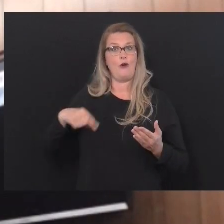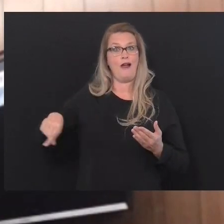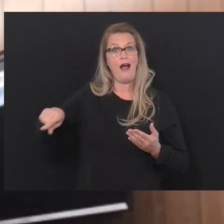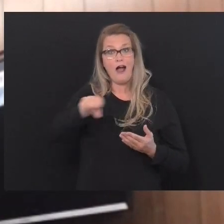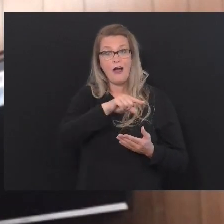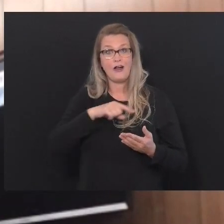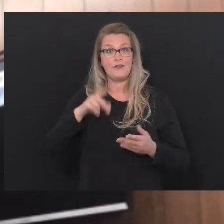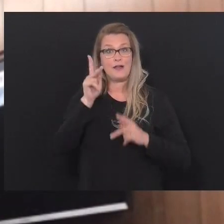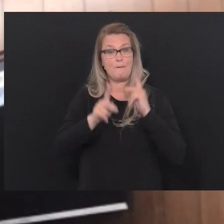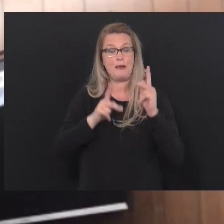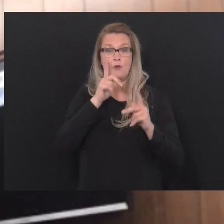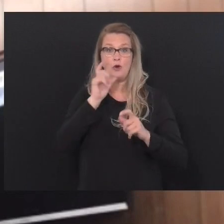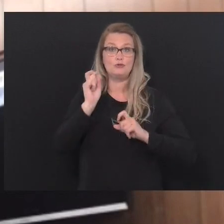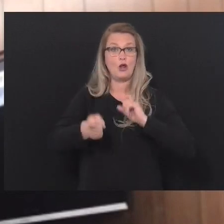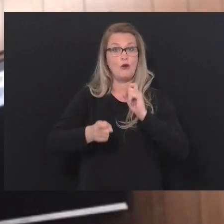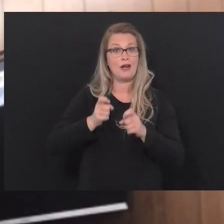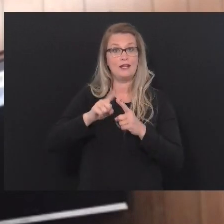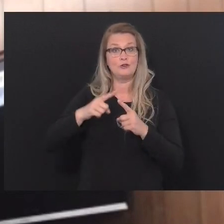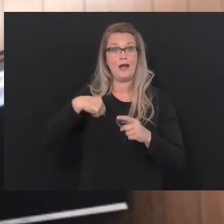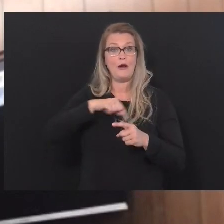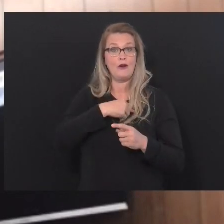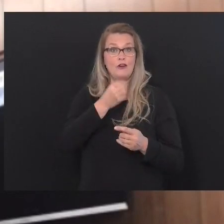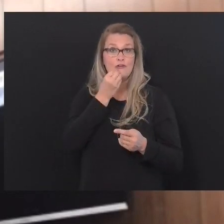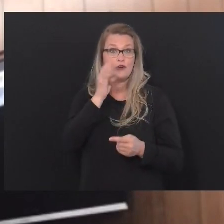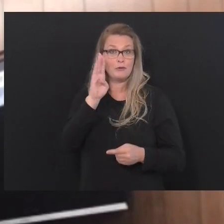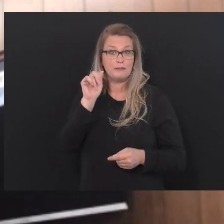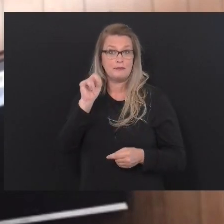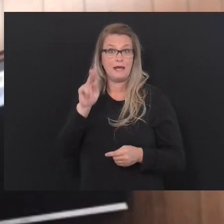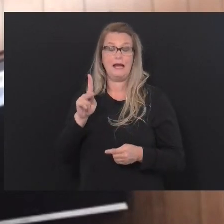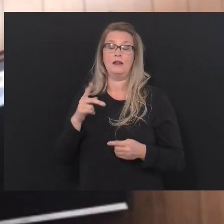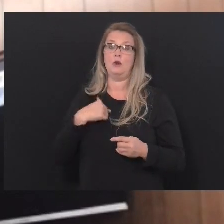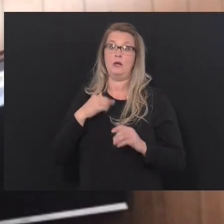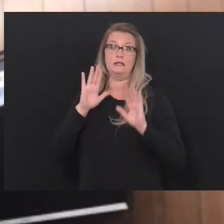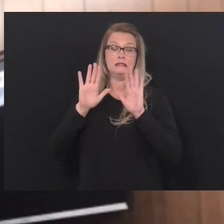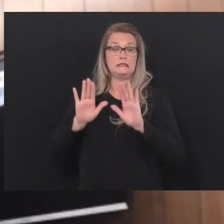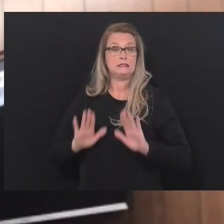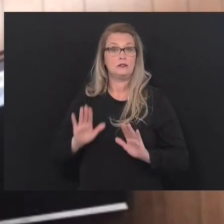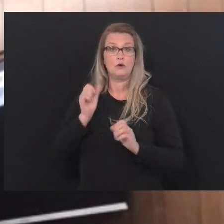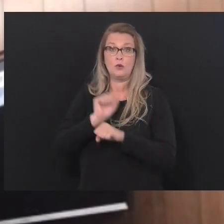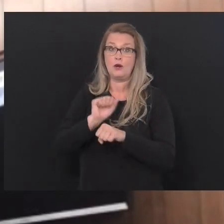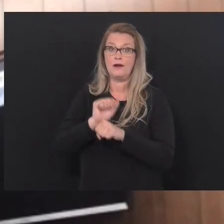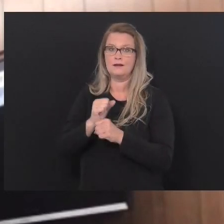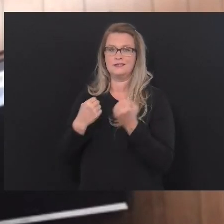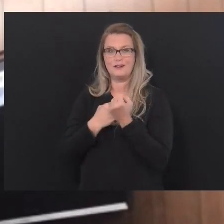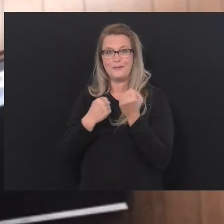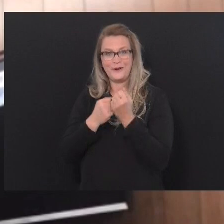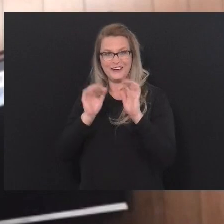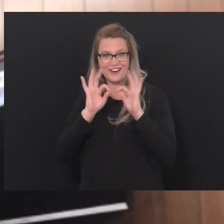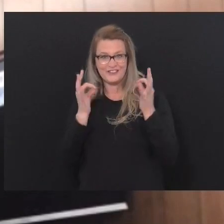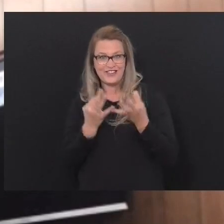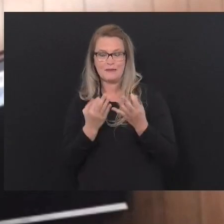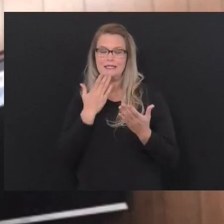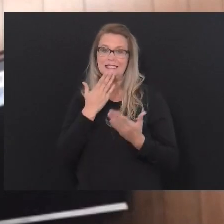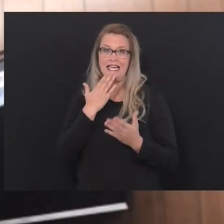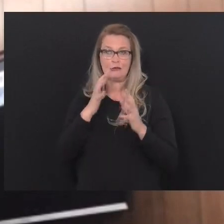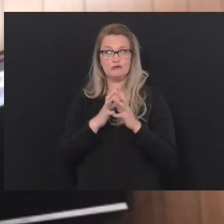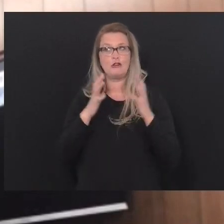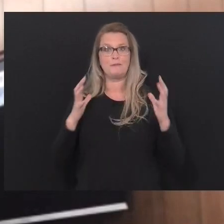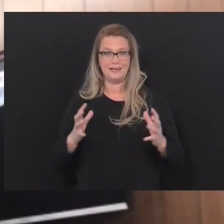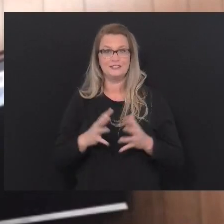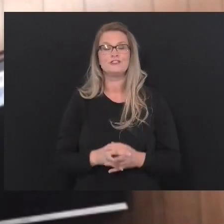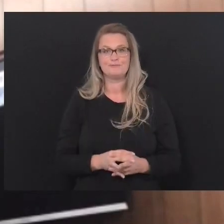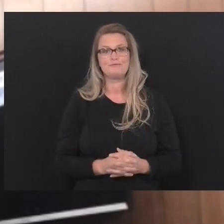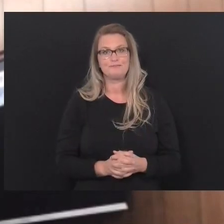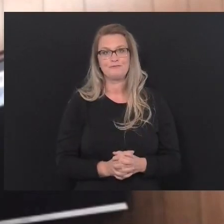banks, those who donate to our food banks for all the great work they're doing to help support our families in need at this time.